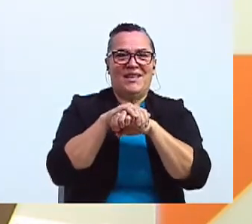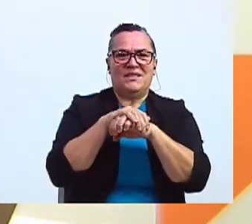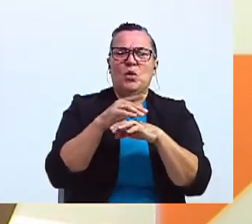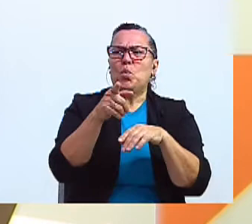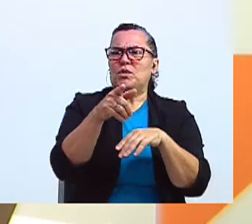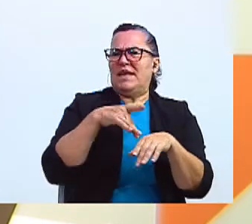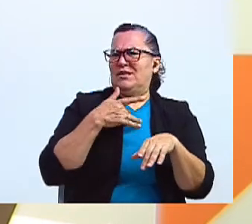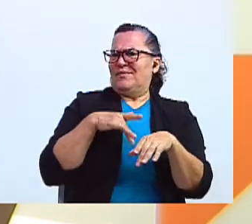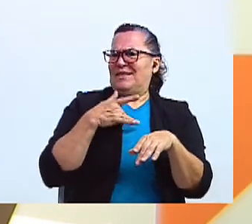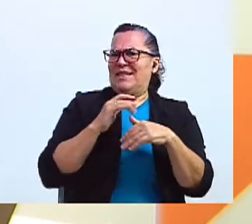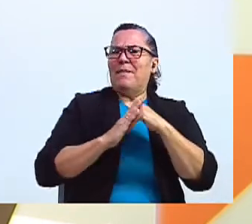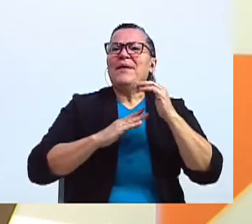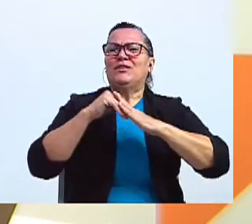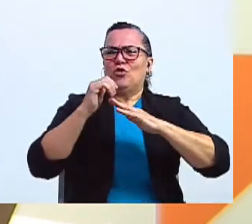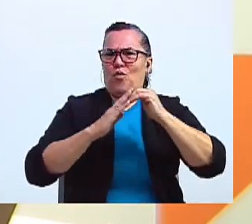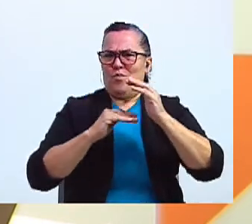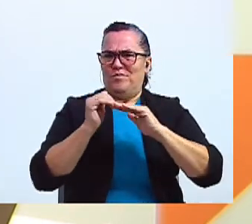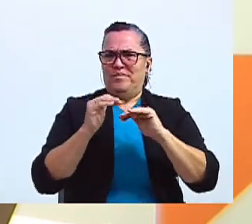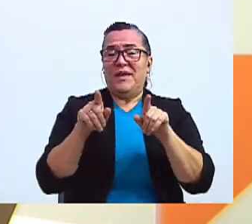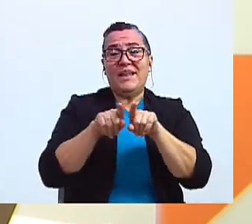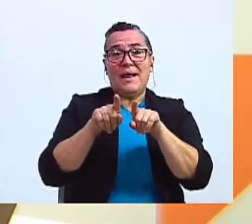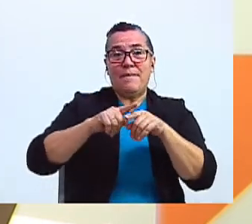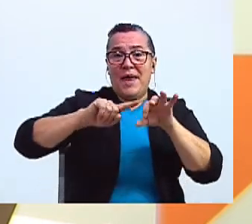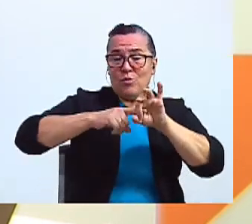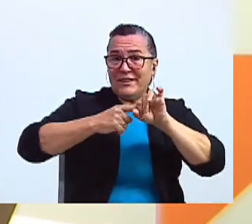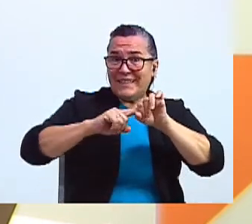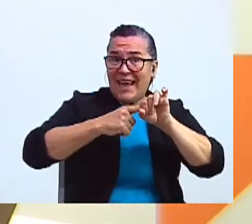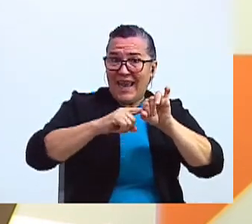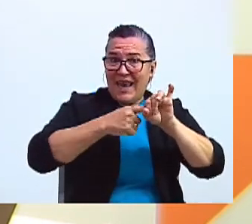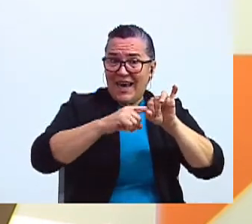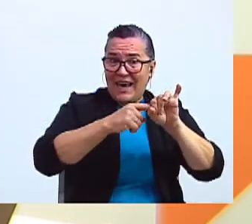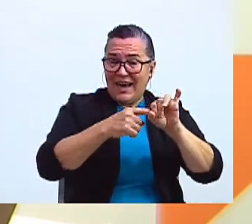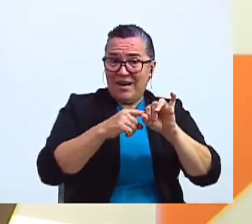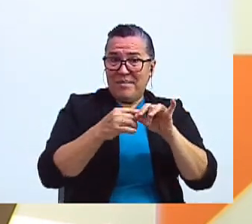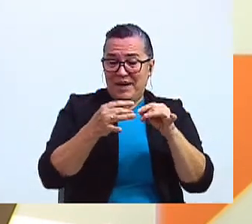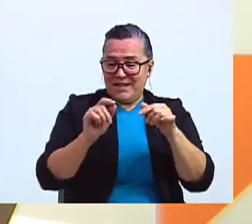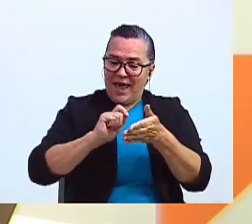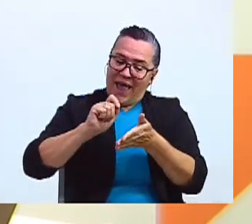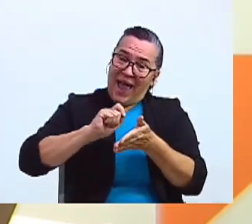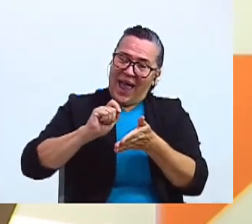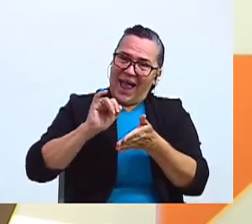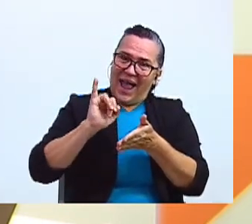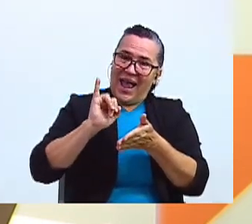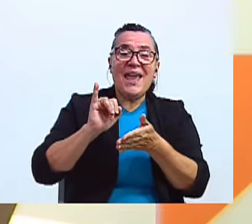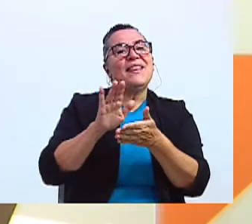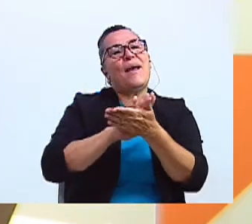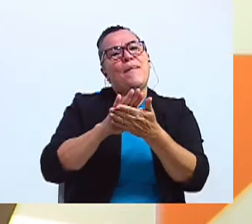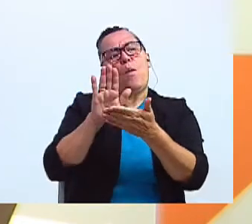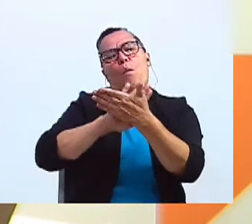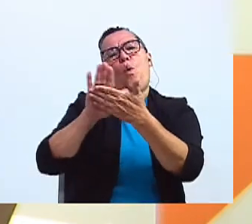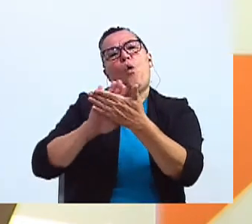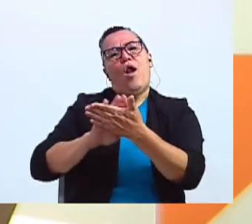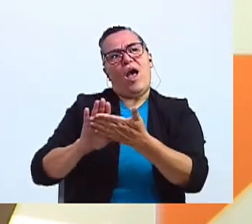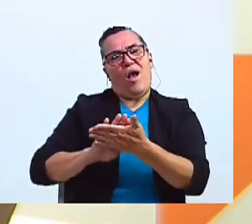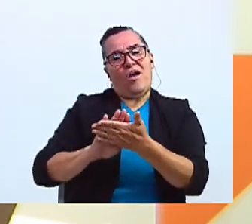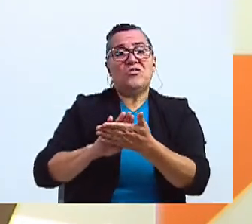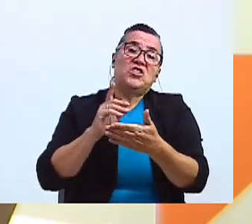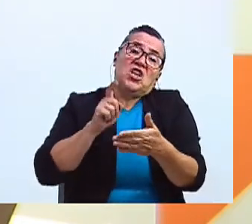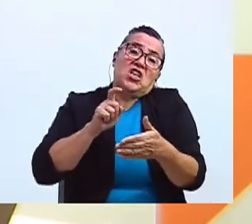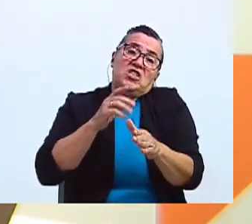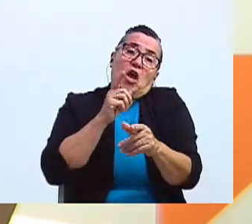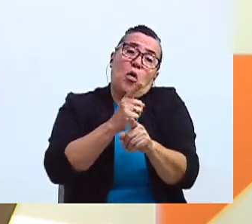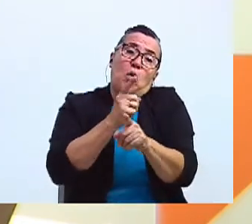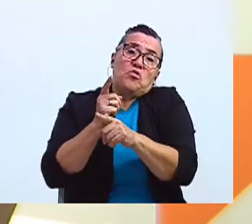comfortable. And you need a sharpener, and of course, an eraser in case you have to correct